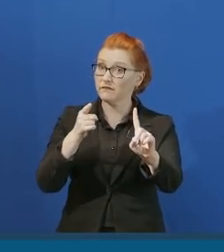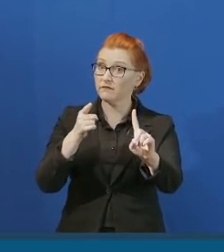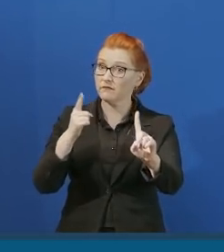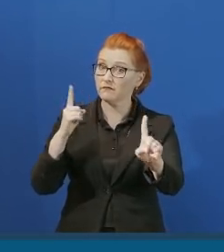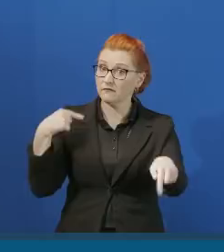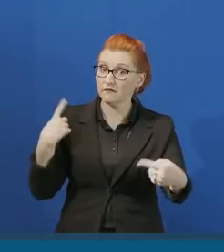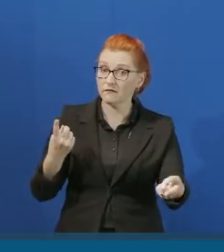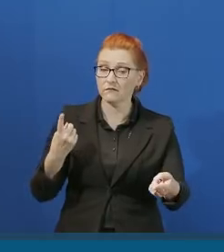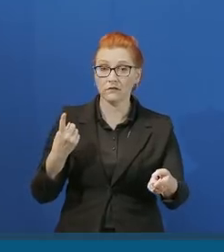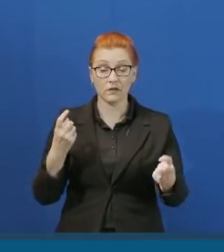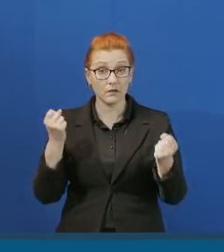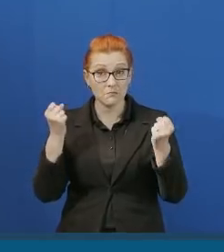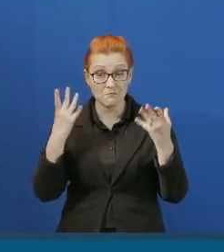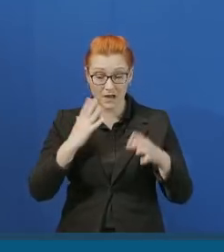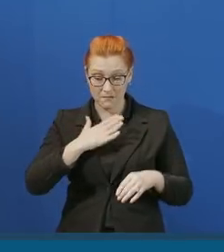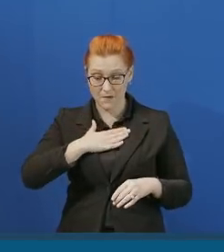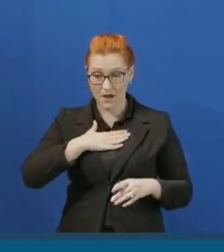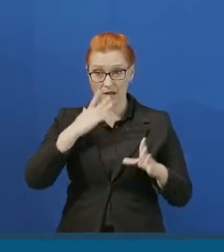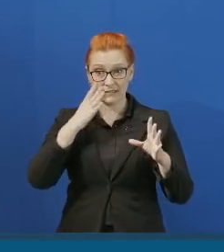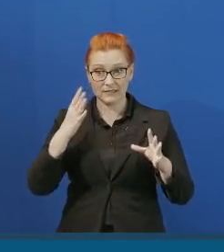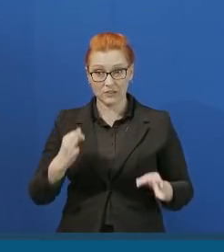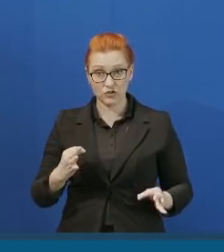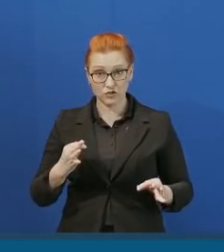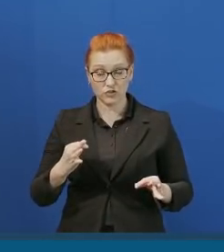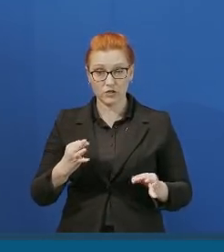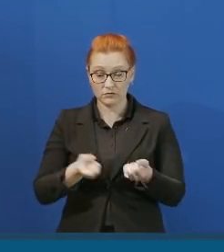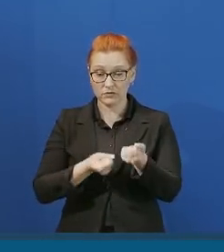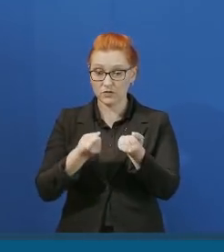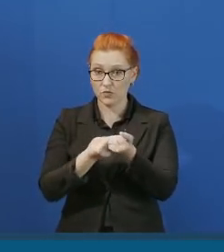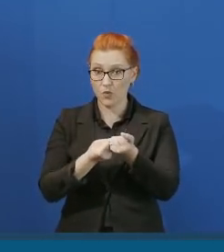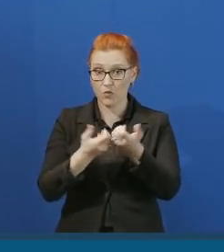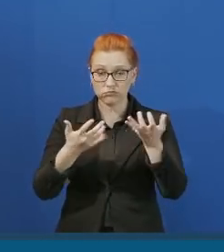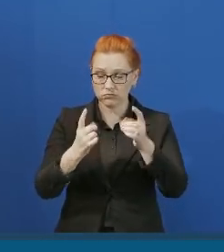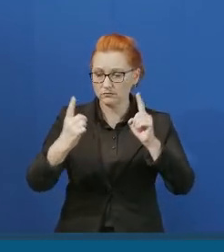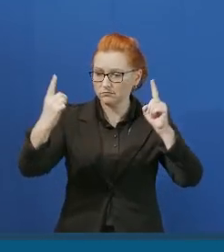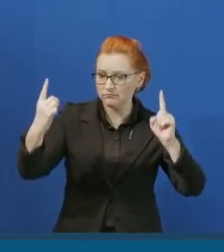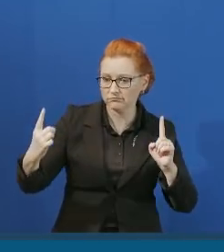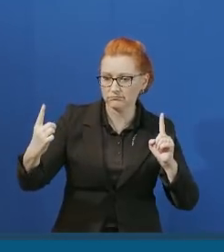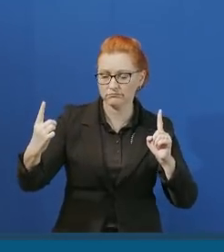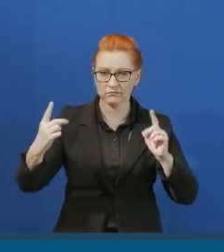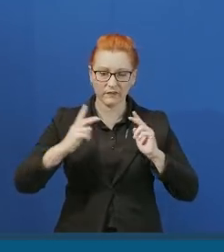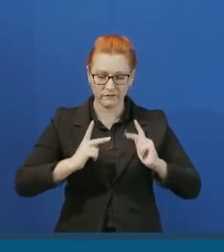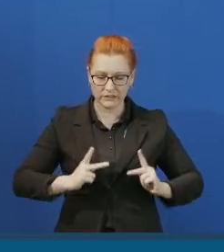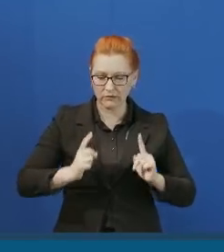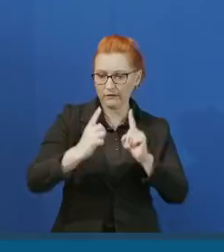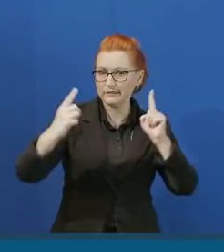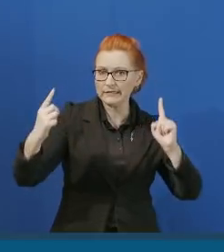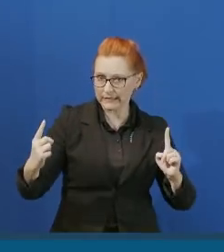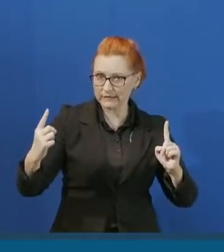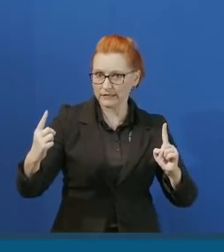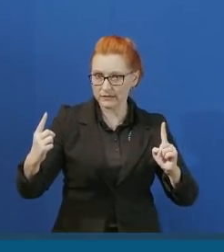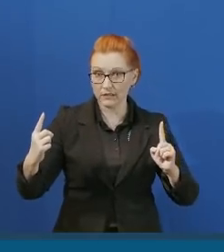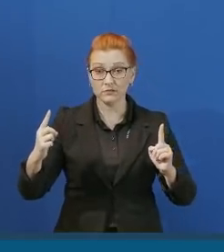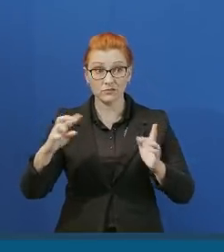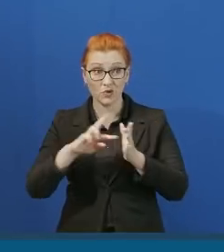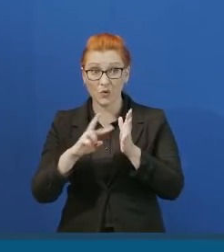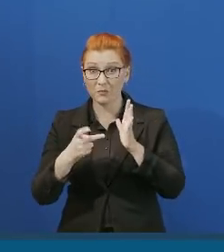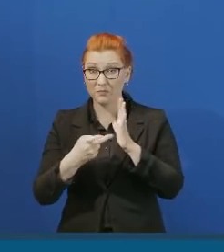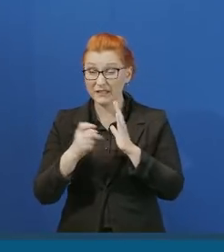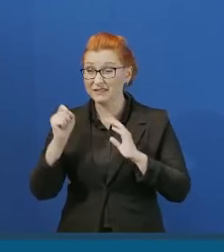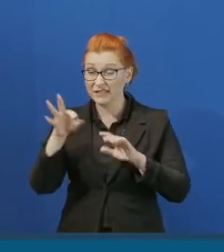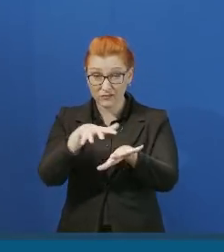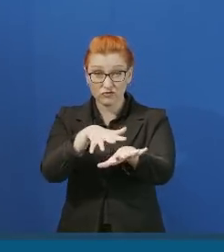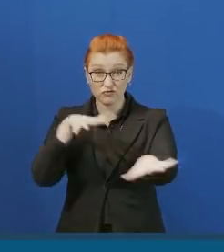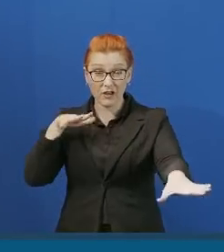decisions were so that we could have the social distancing and the physical distancing, so people have been paying attention to what's